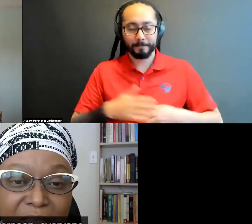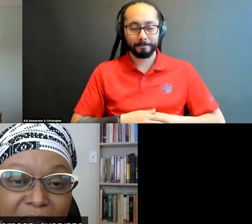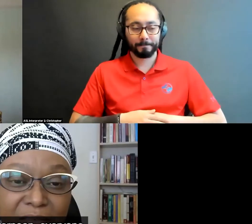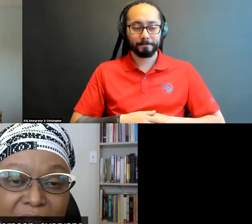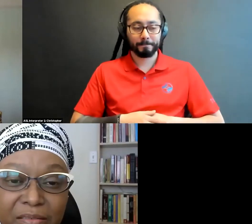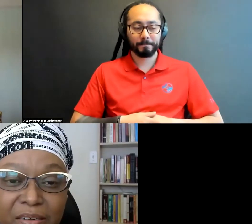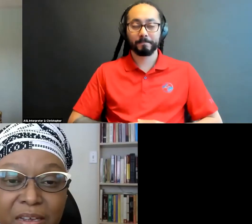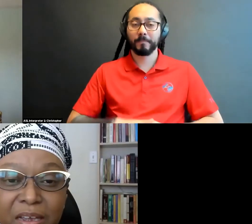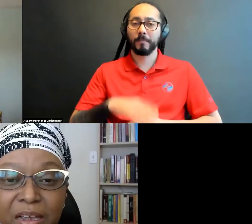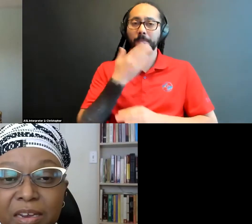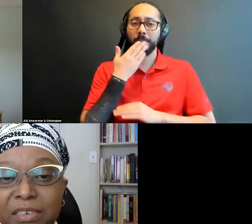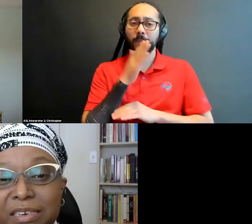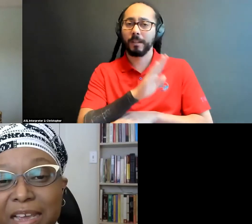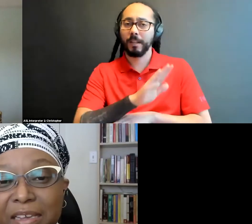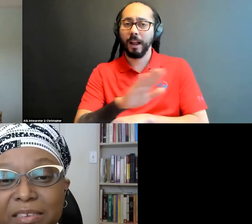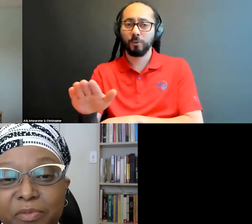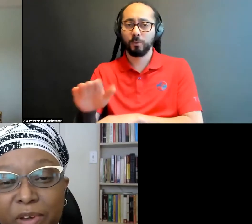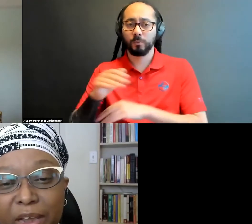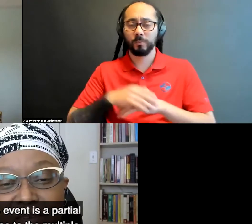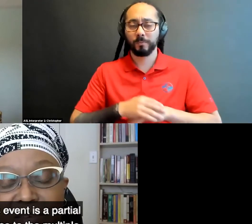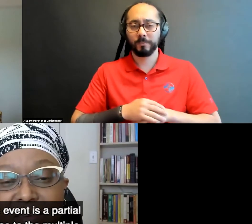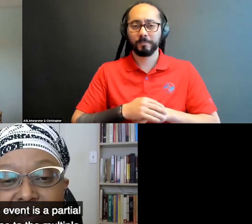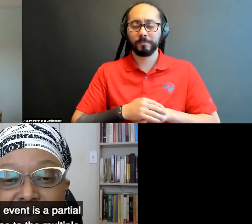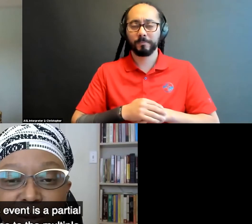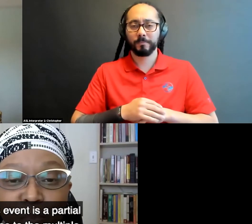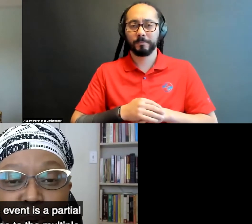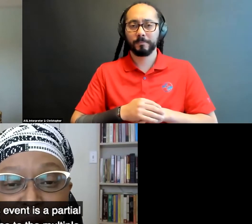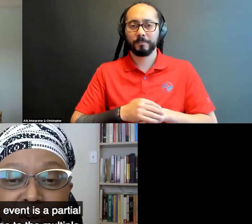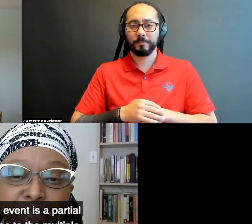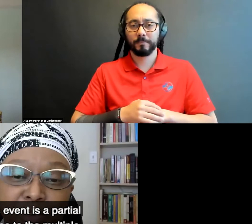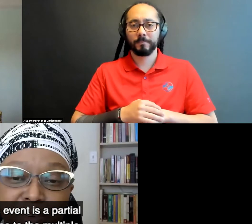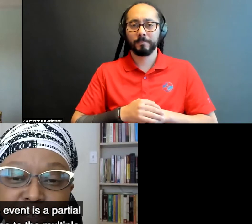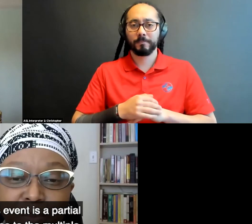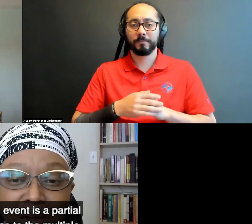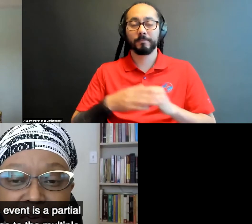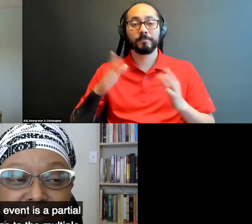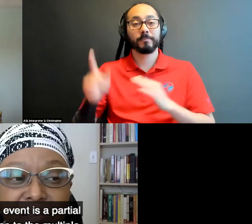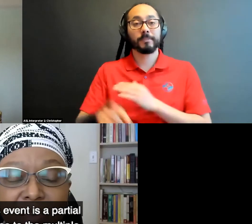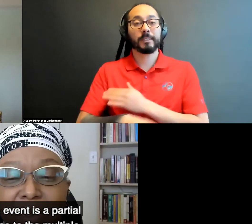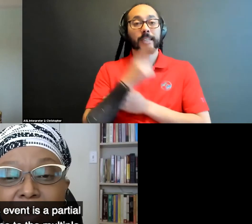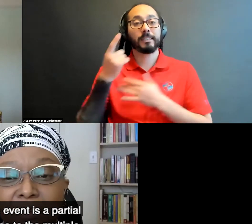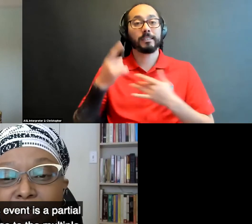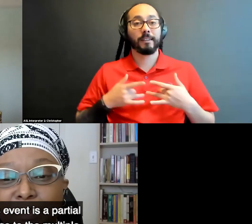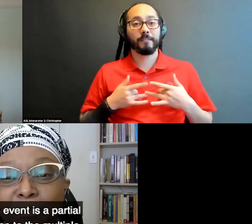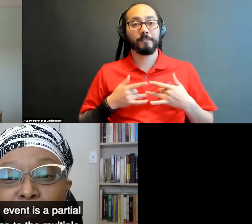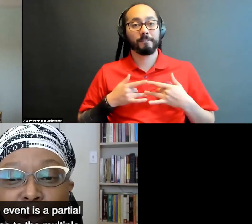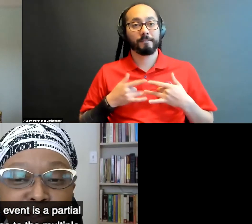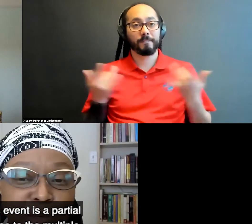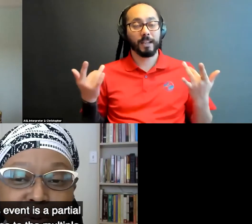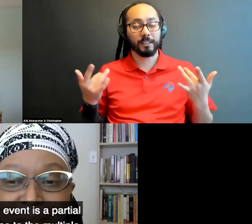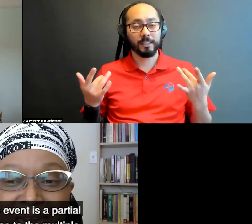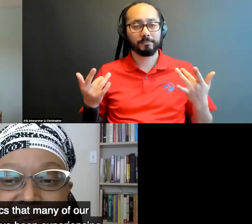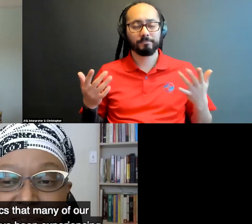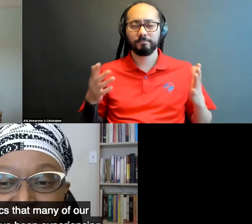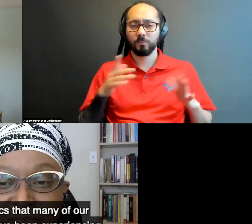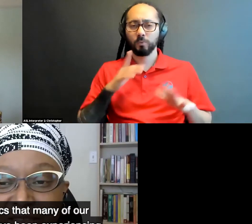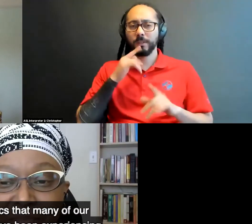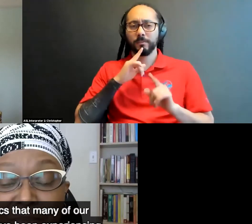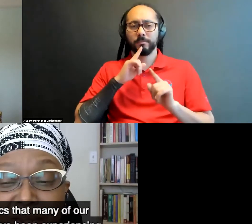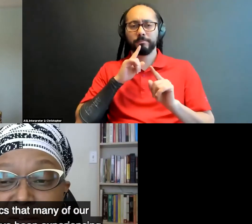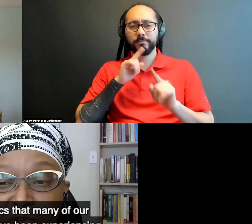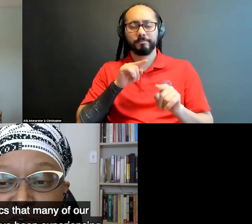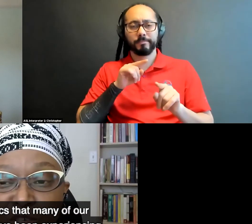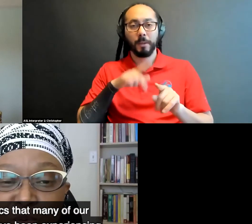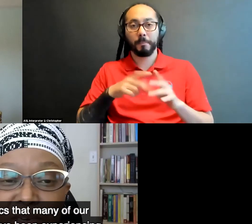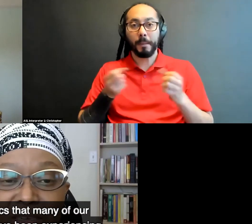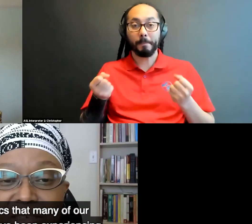everyone. Today's event is a partial response to the multiple pandemics that